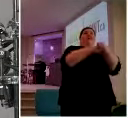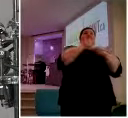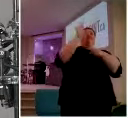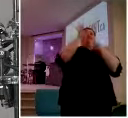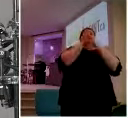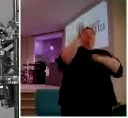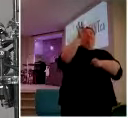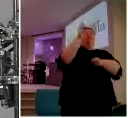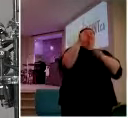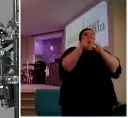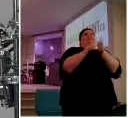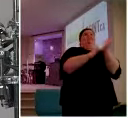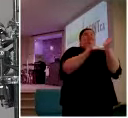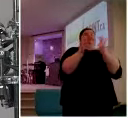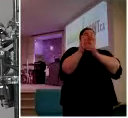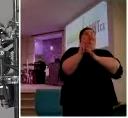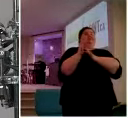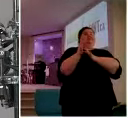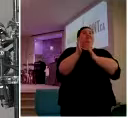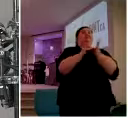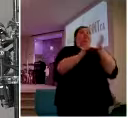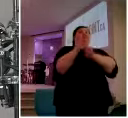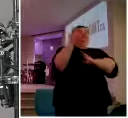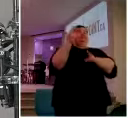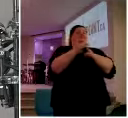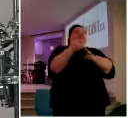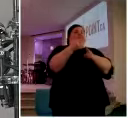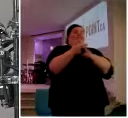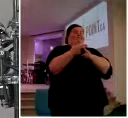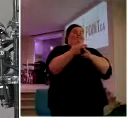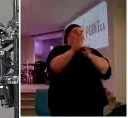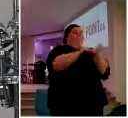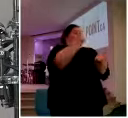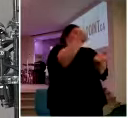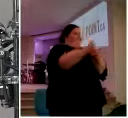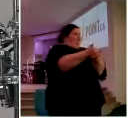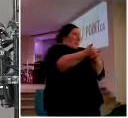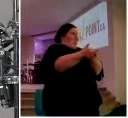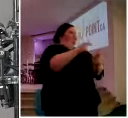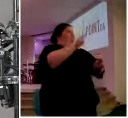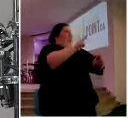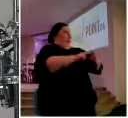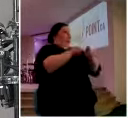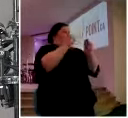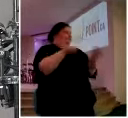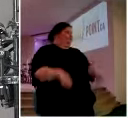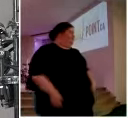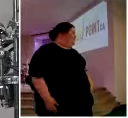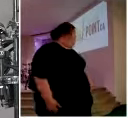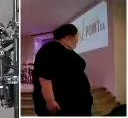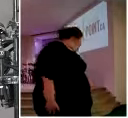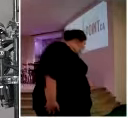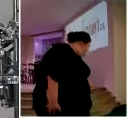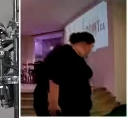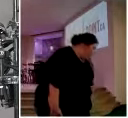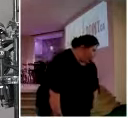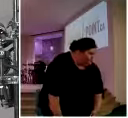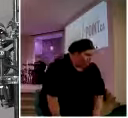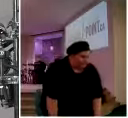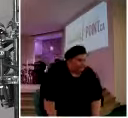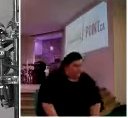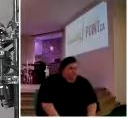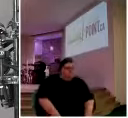ask it in the name of Jesus, in Jesus' name, amen. And you may be seated.